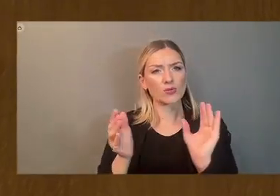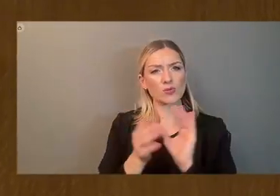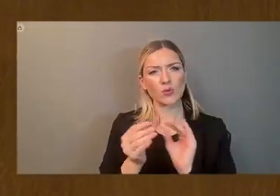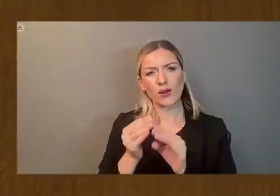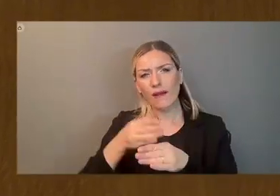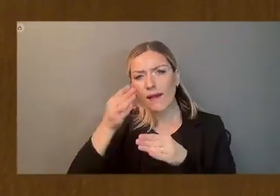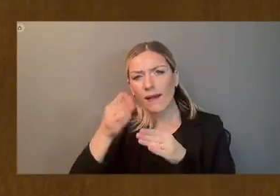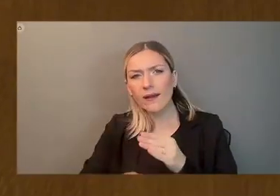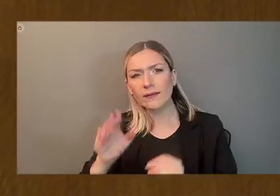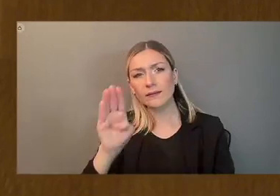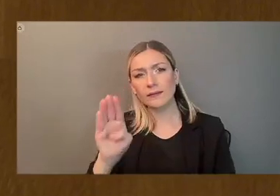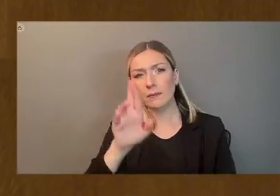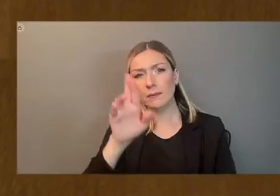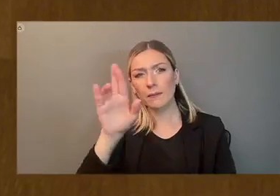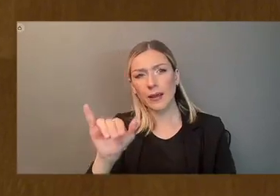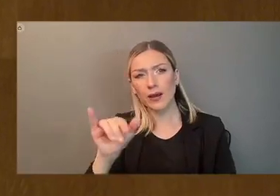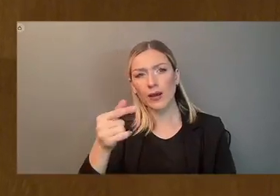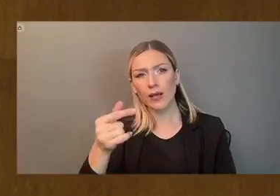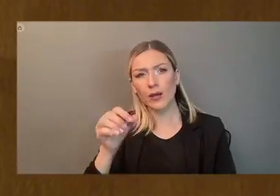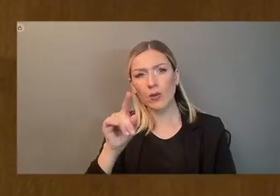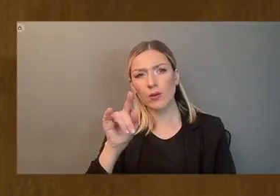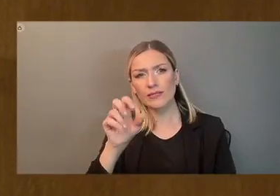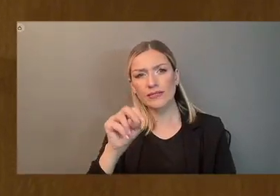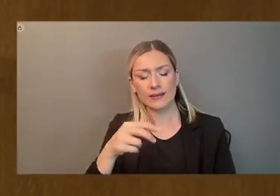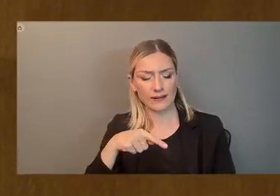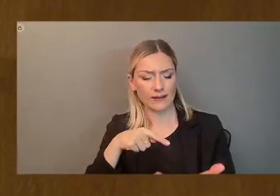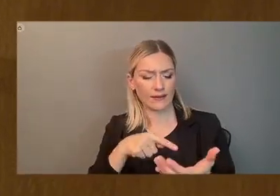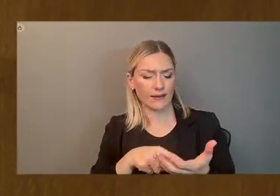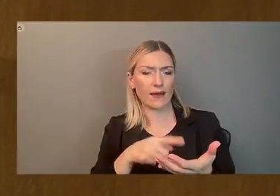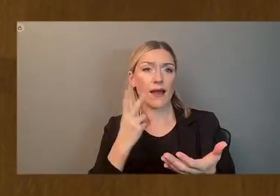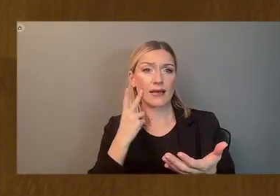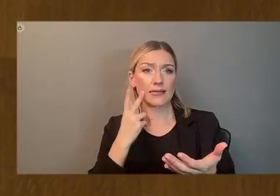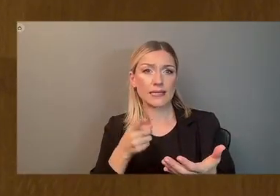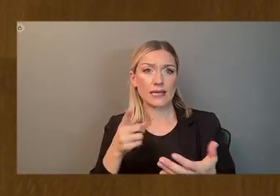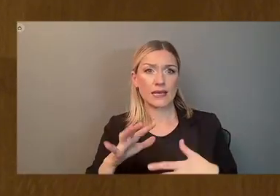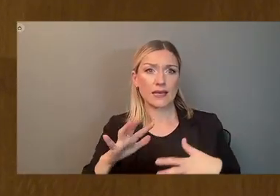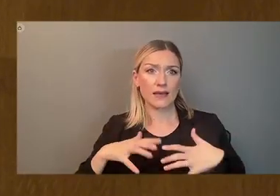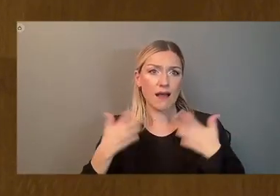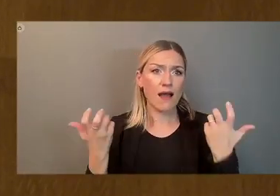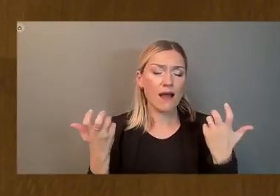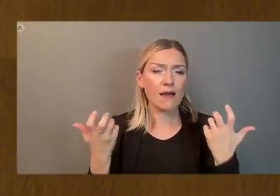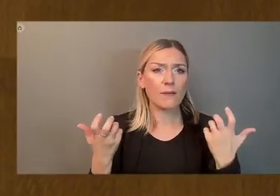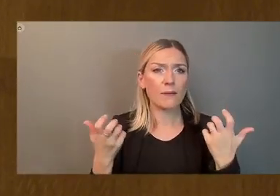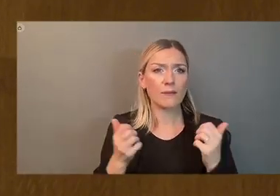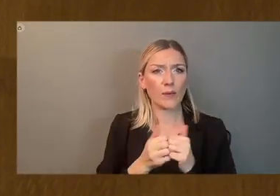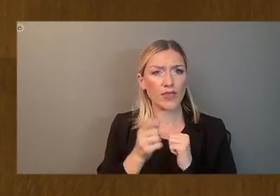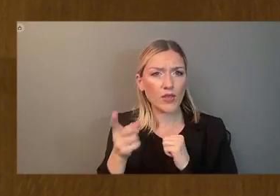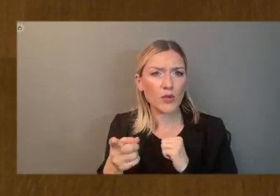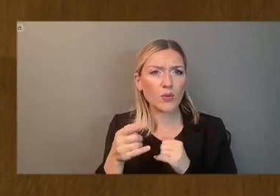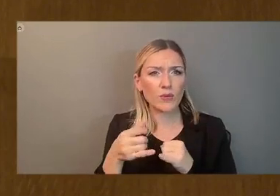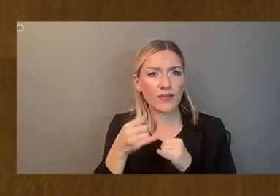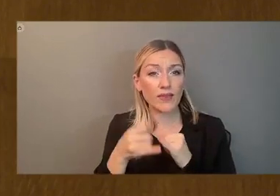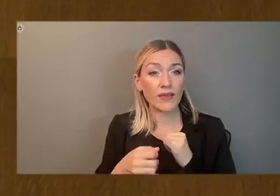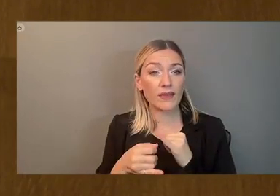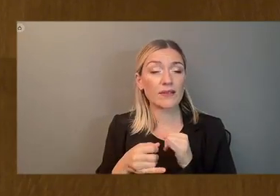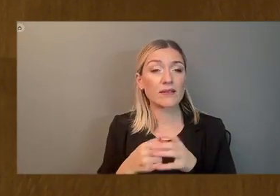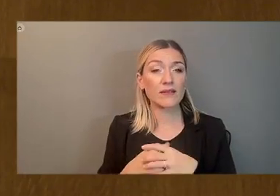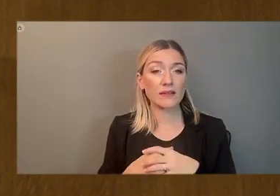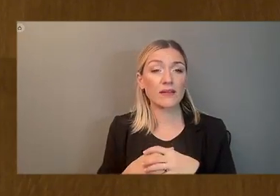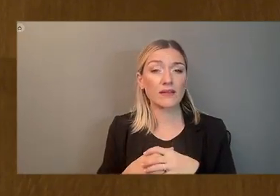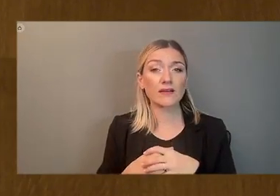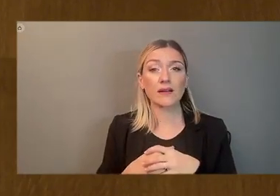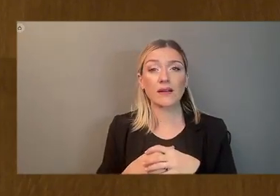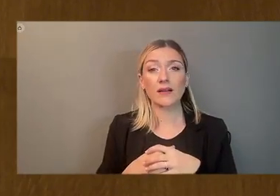Barry Goldstein? I see where he actually got mad at you at the tail end.